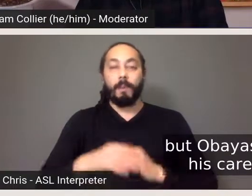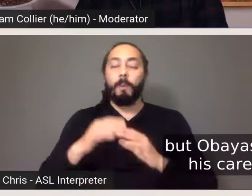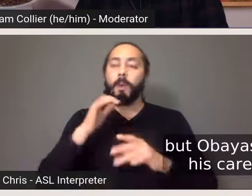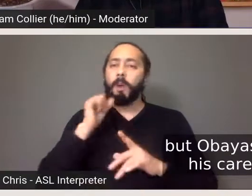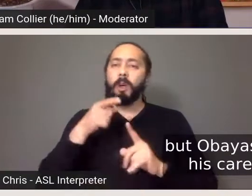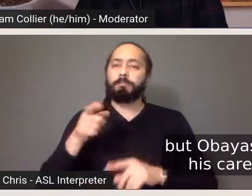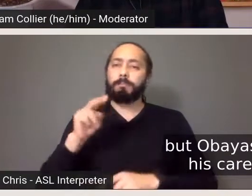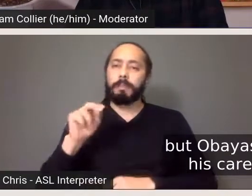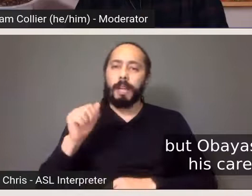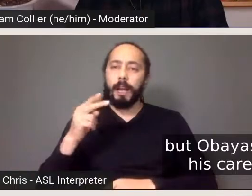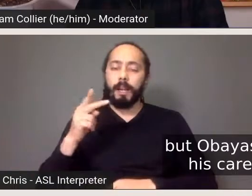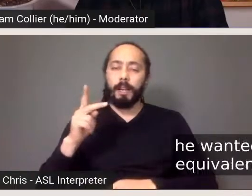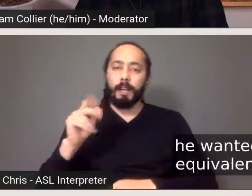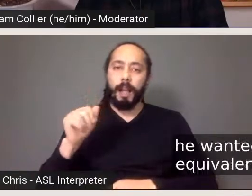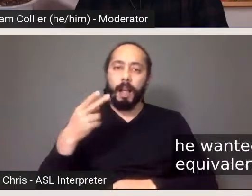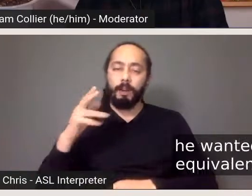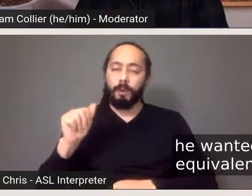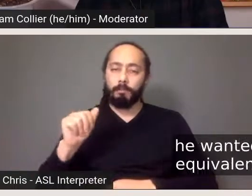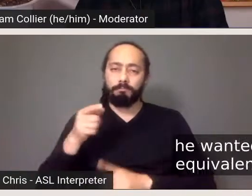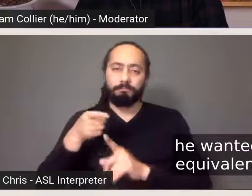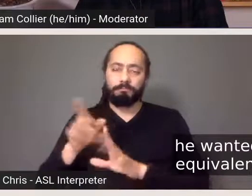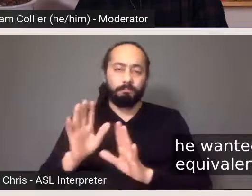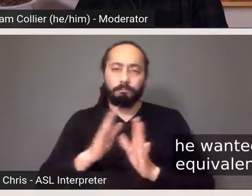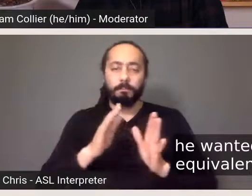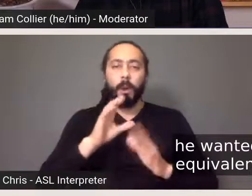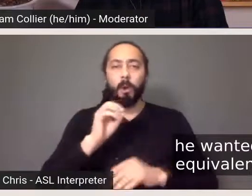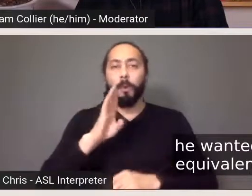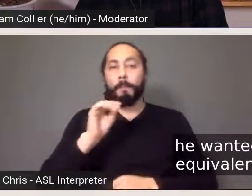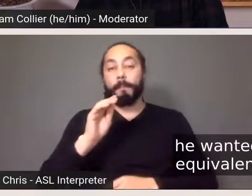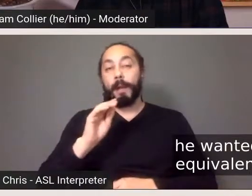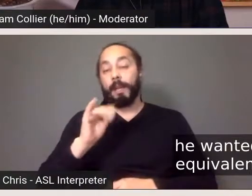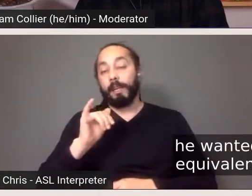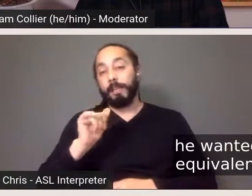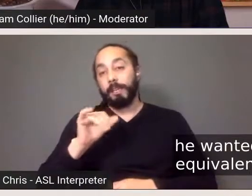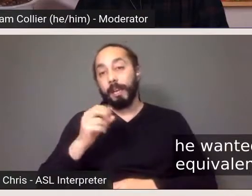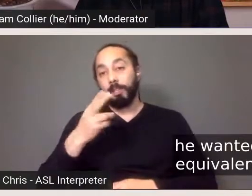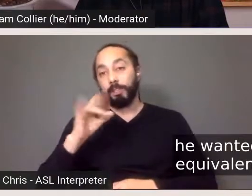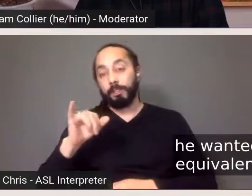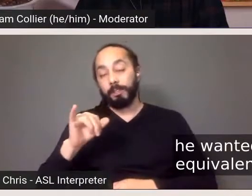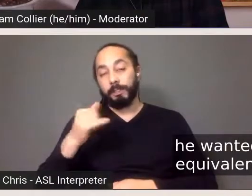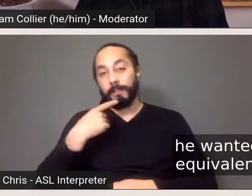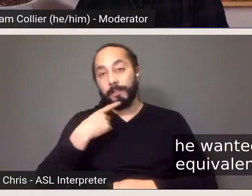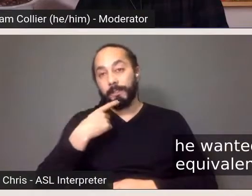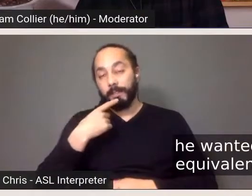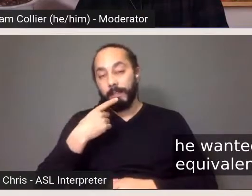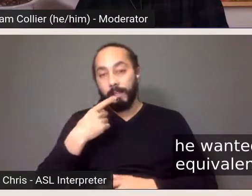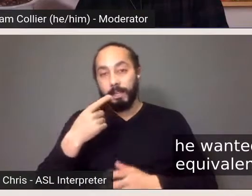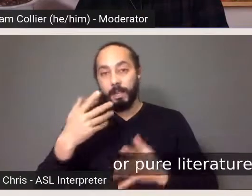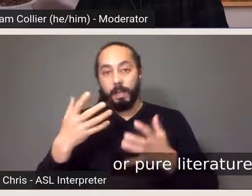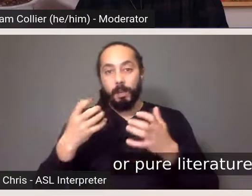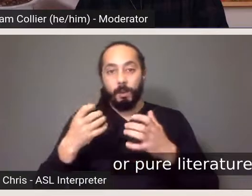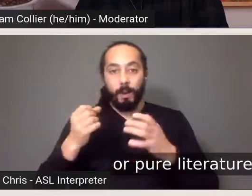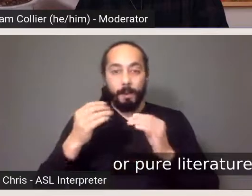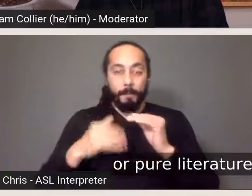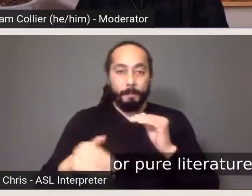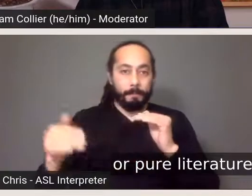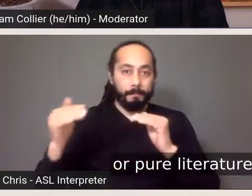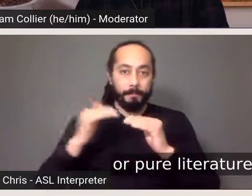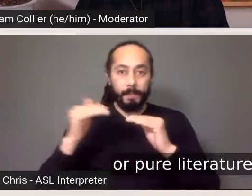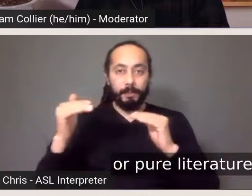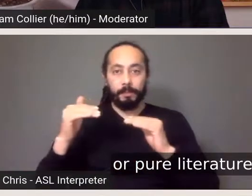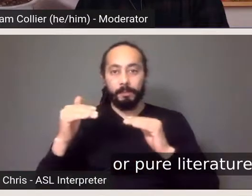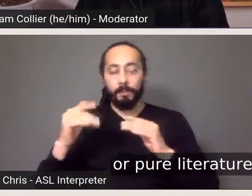throughout his career said that he wanted to make a equivalent of bungaku or